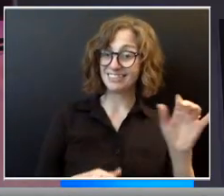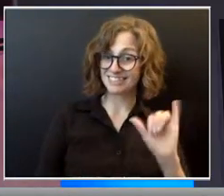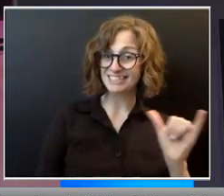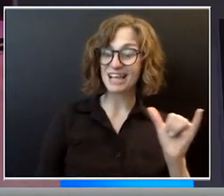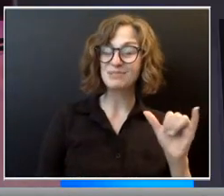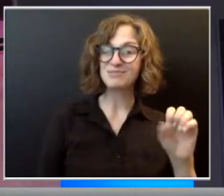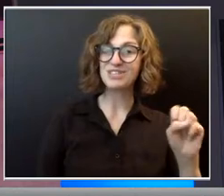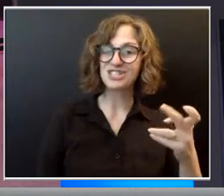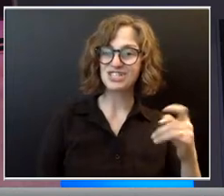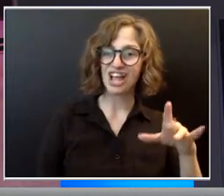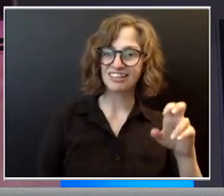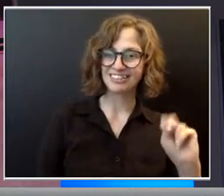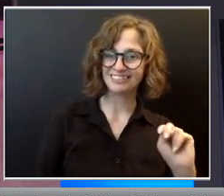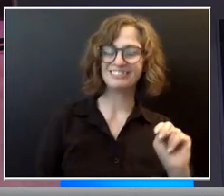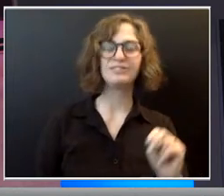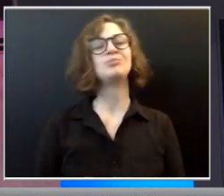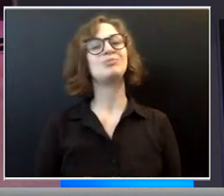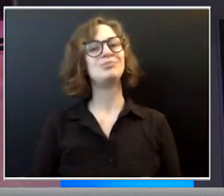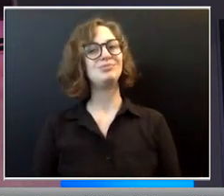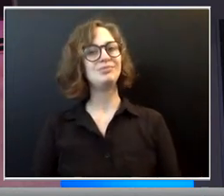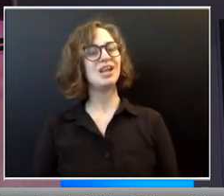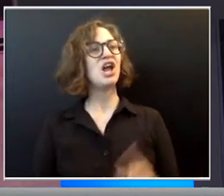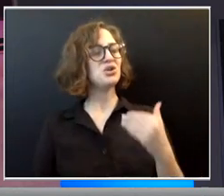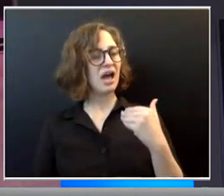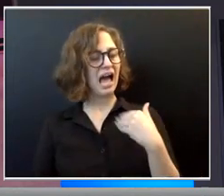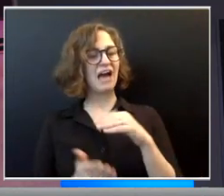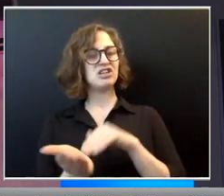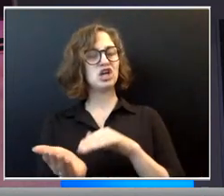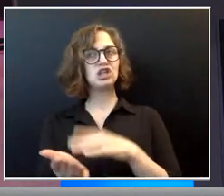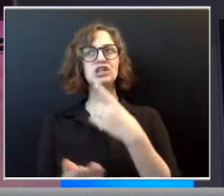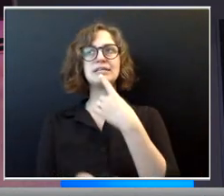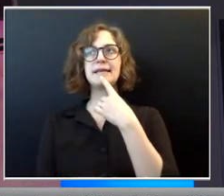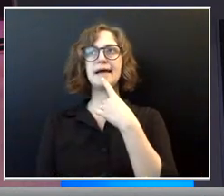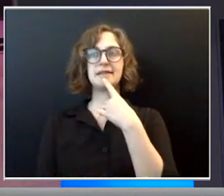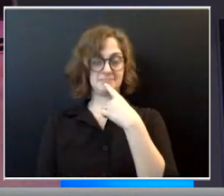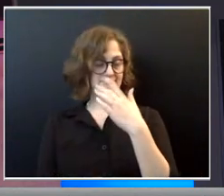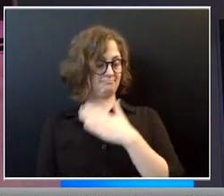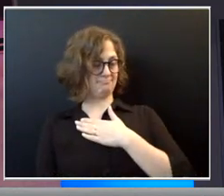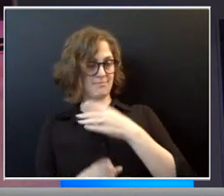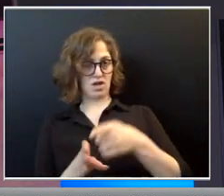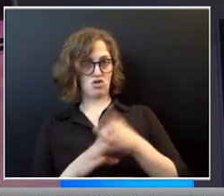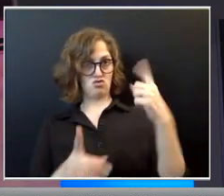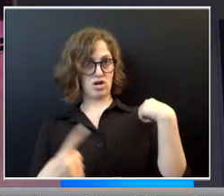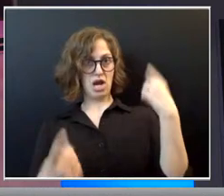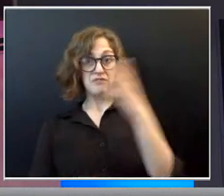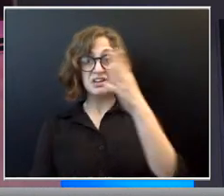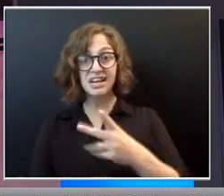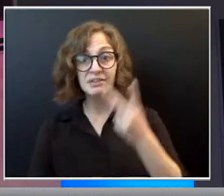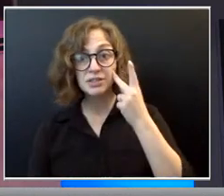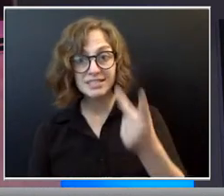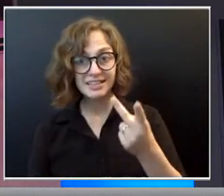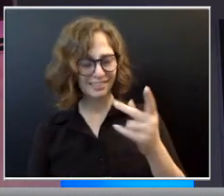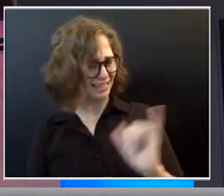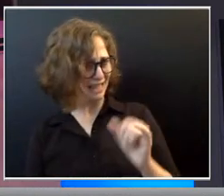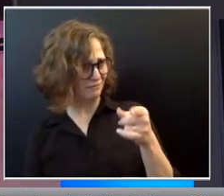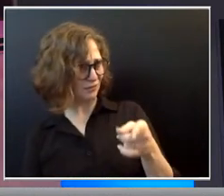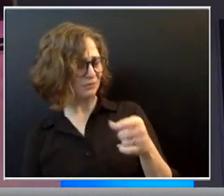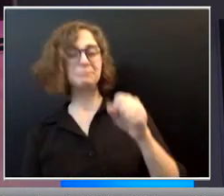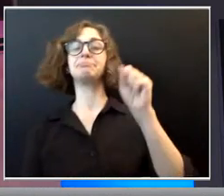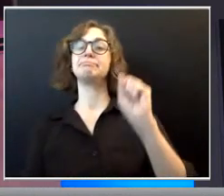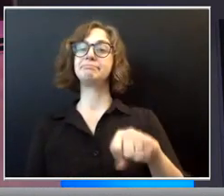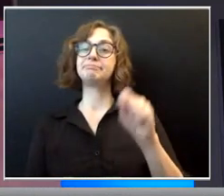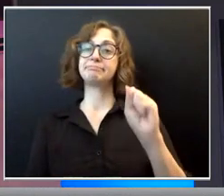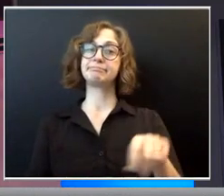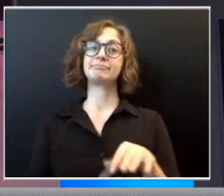To have a doctor say they've never seen this in their career, same for you? Yeah, it's pretty special. What's that like, Jan?